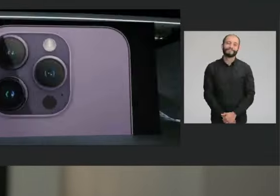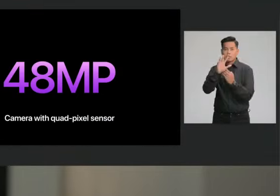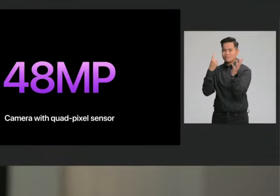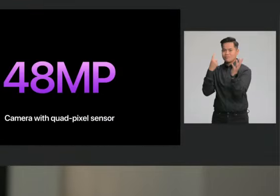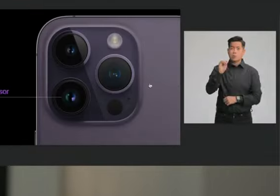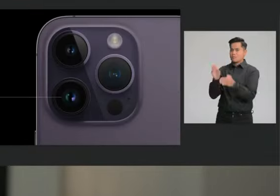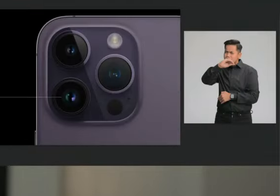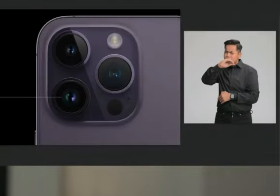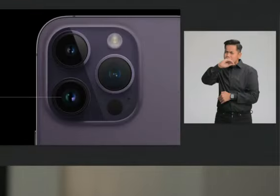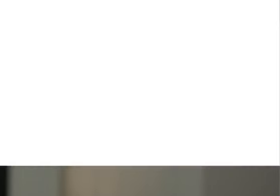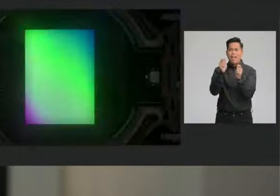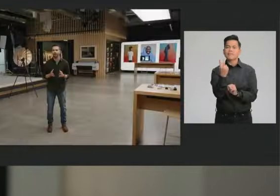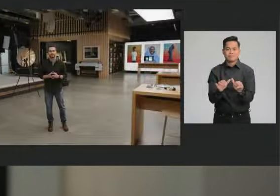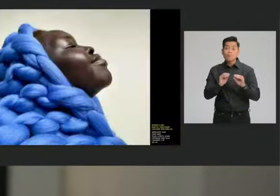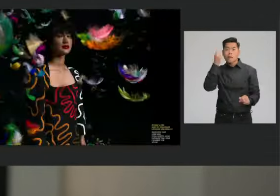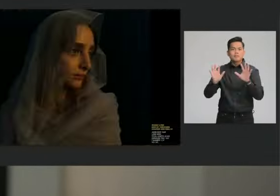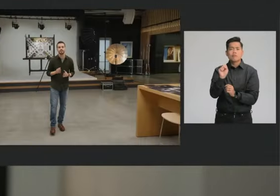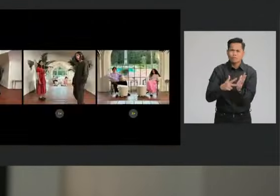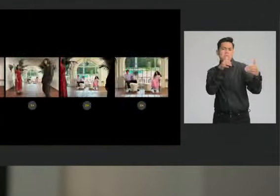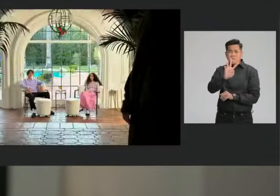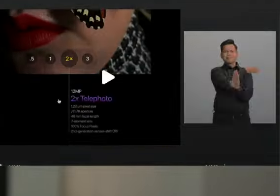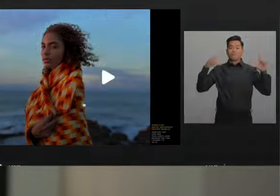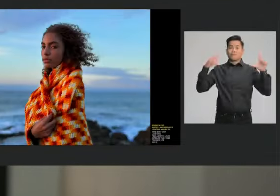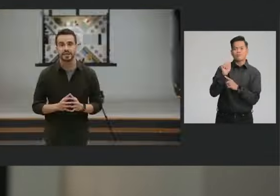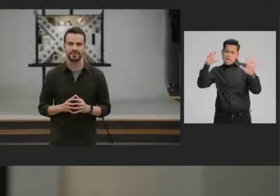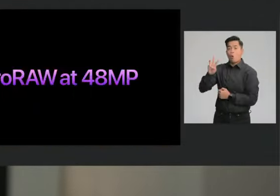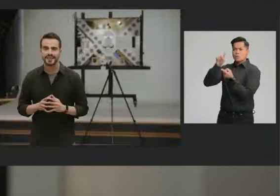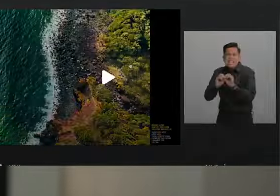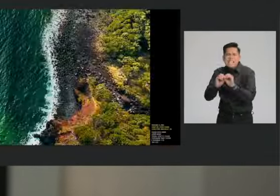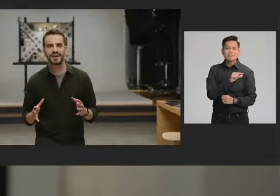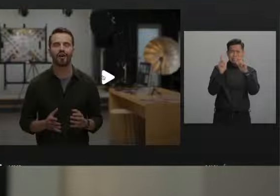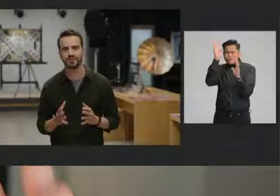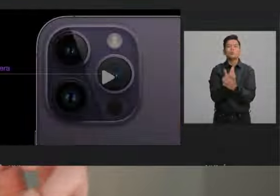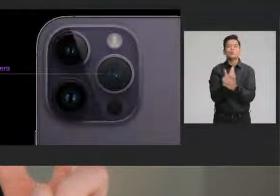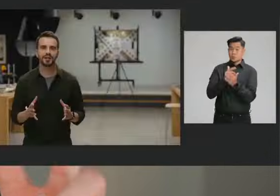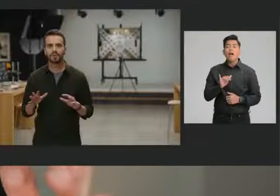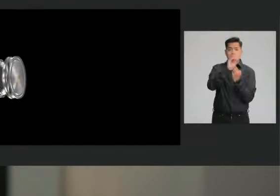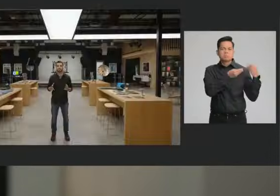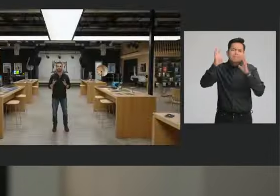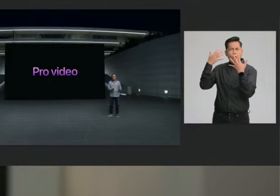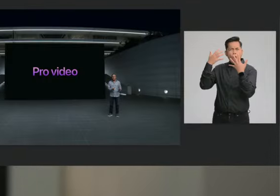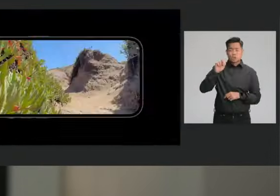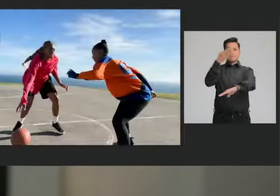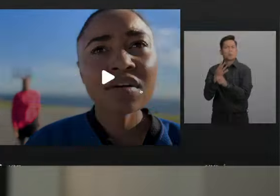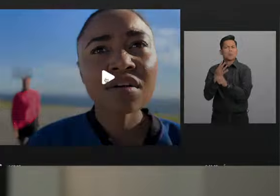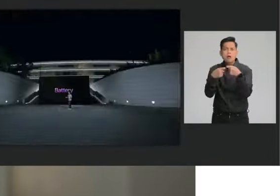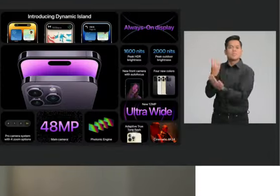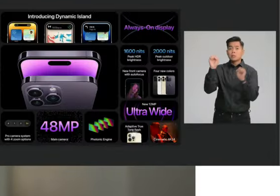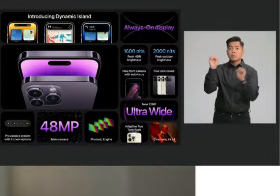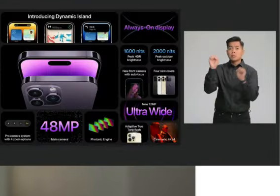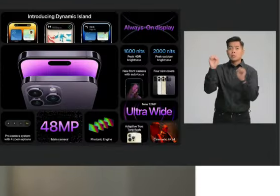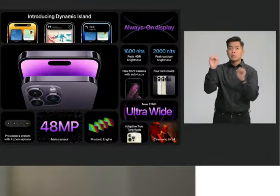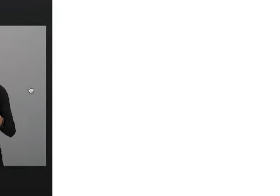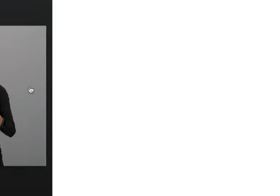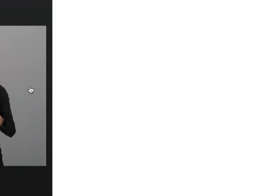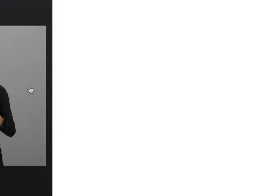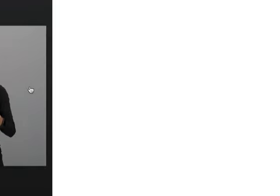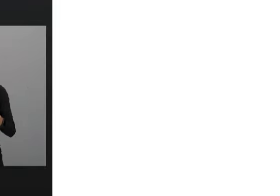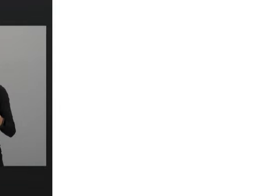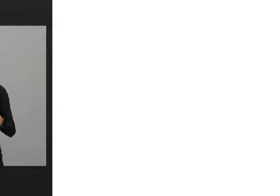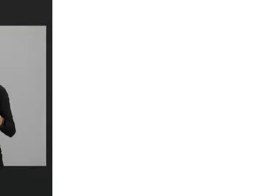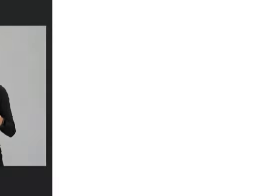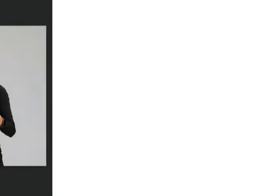The craziest part about this is that as a photographer, for the first time, I'm questioning, do I actually need to take my real camera when I go on a photo shoot? Let's check it out.